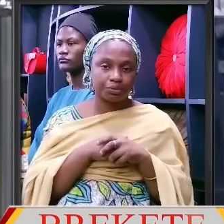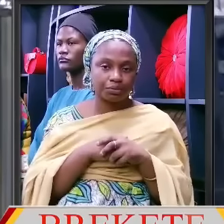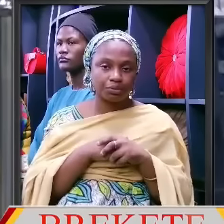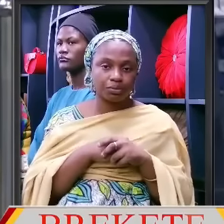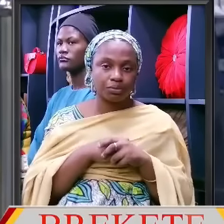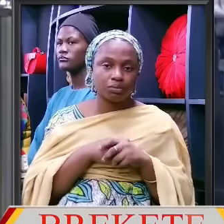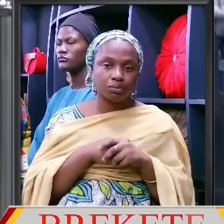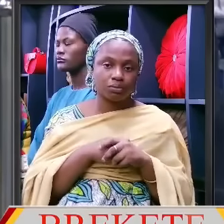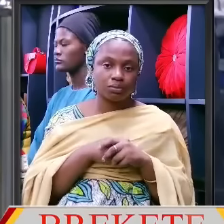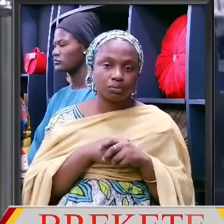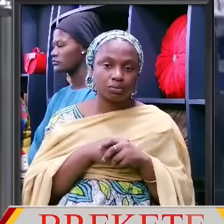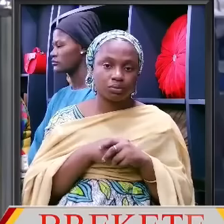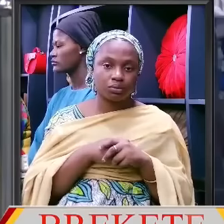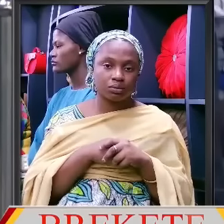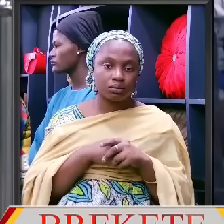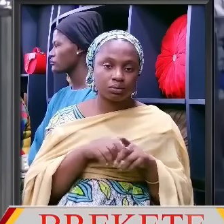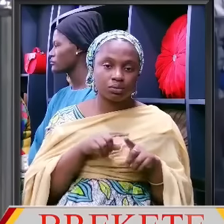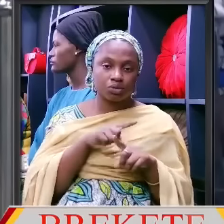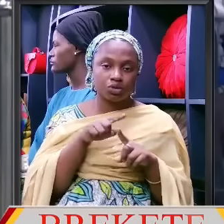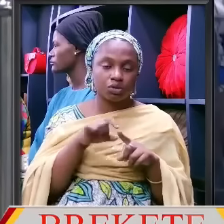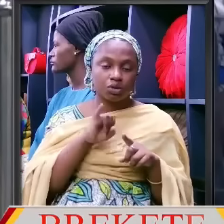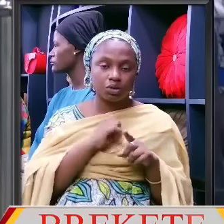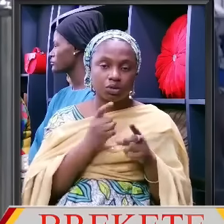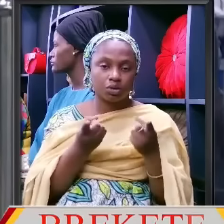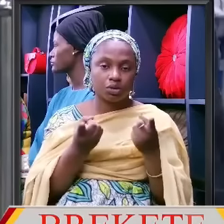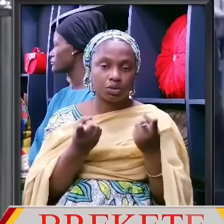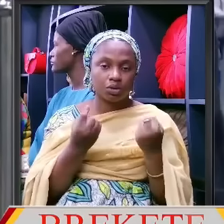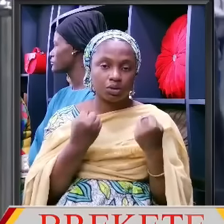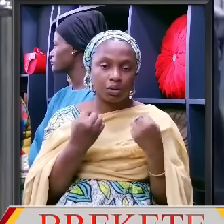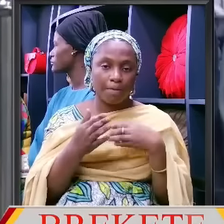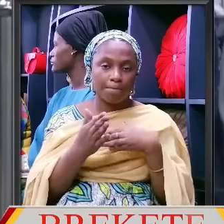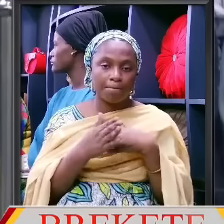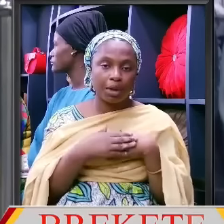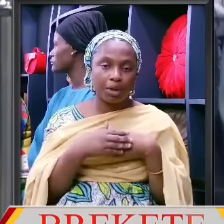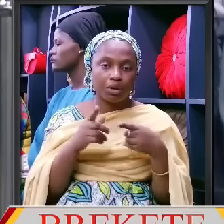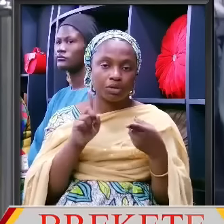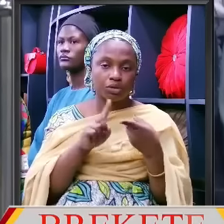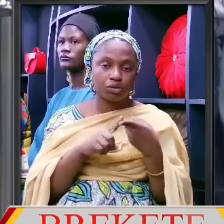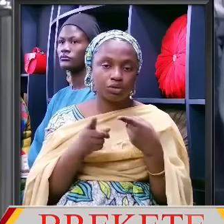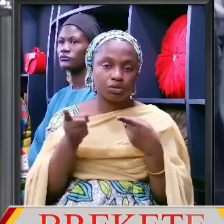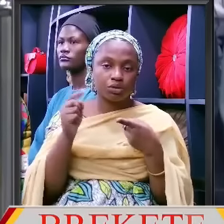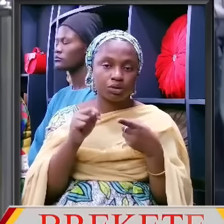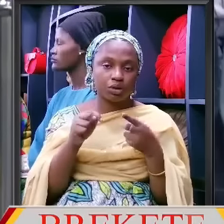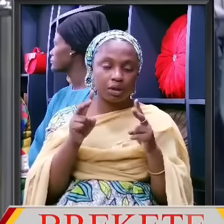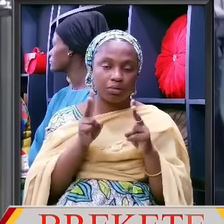came back to the village. Then, as I was going to the church...